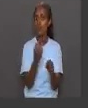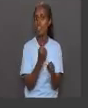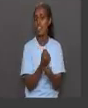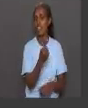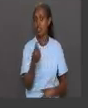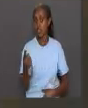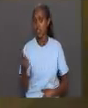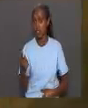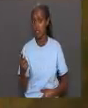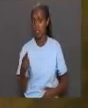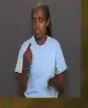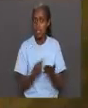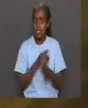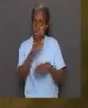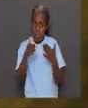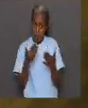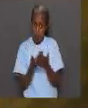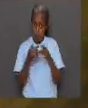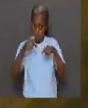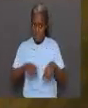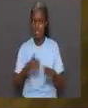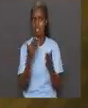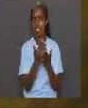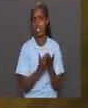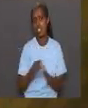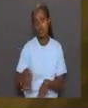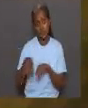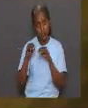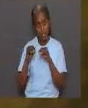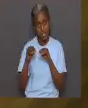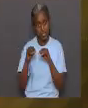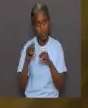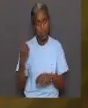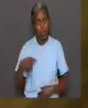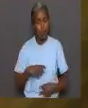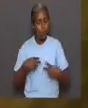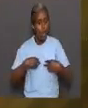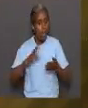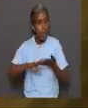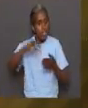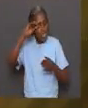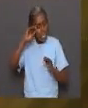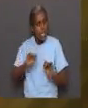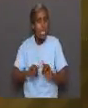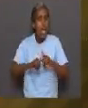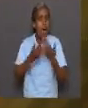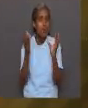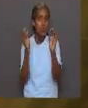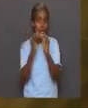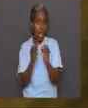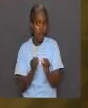done, everyone. That is all for today's lesson, students. We have learned how